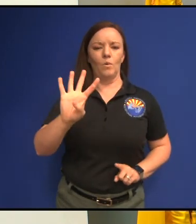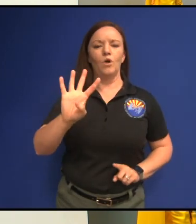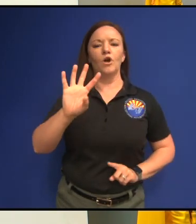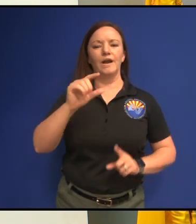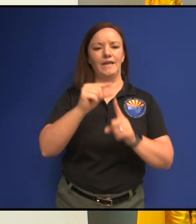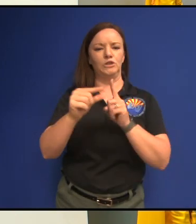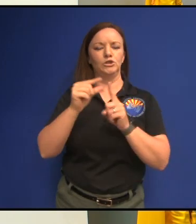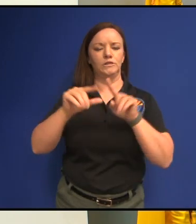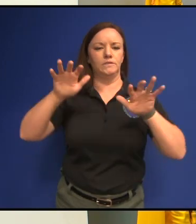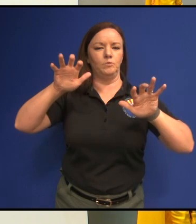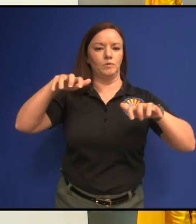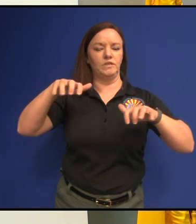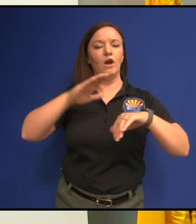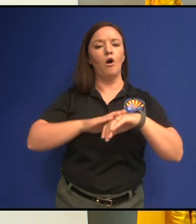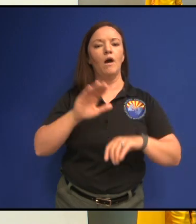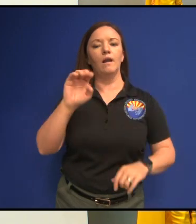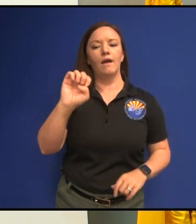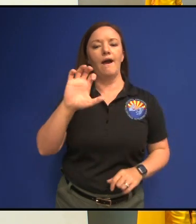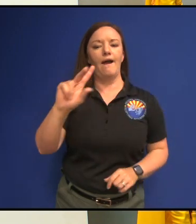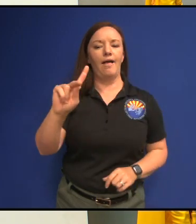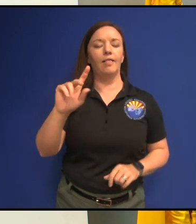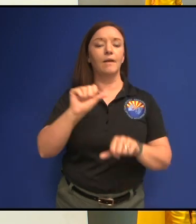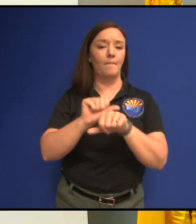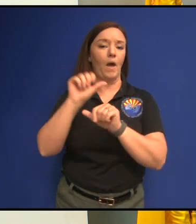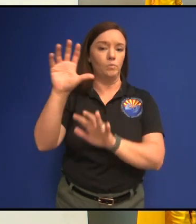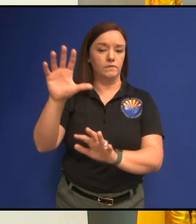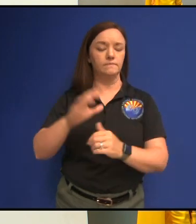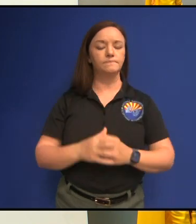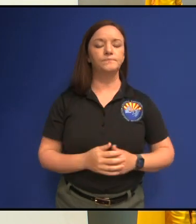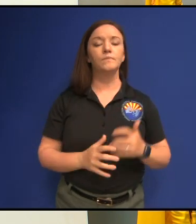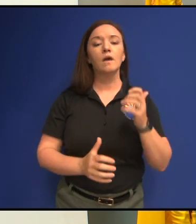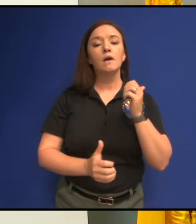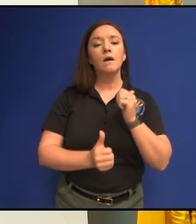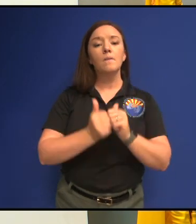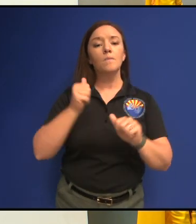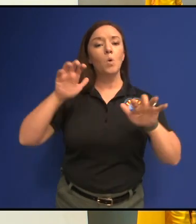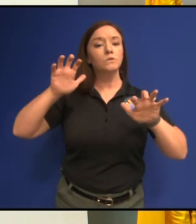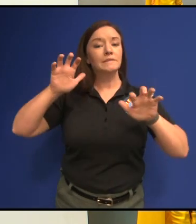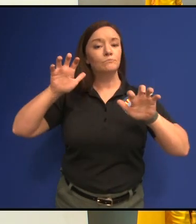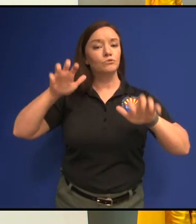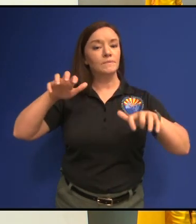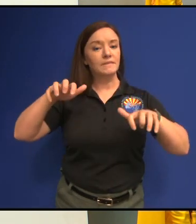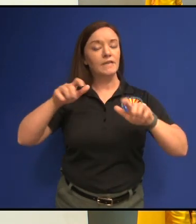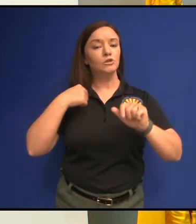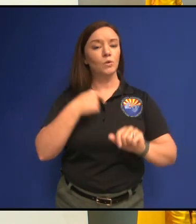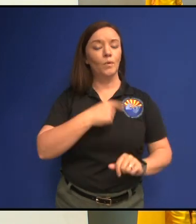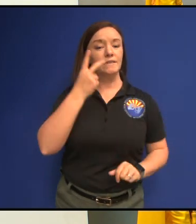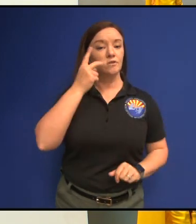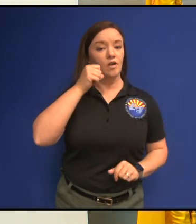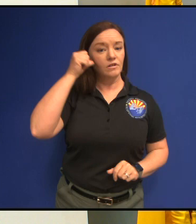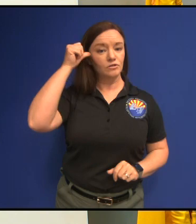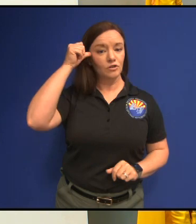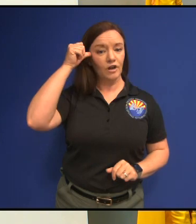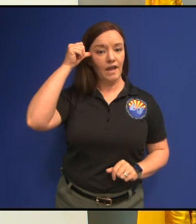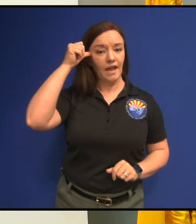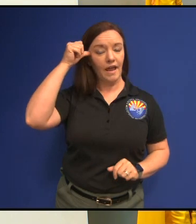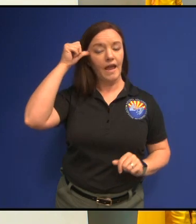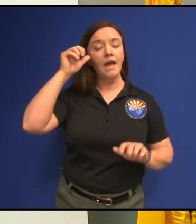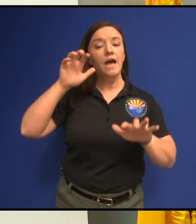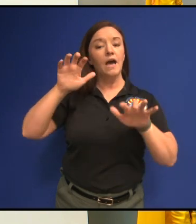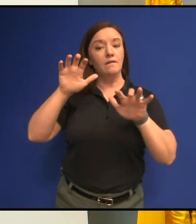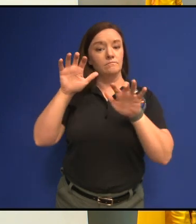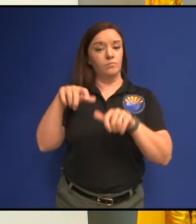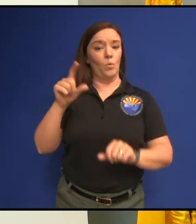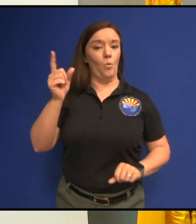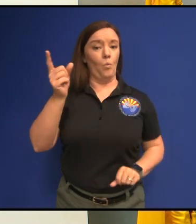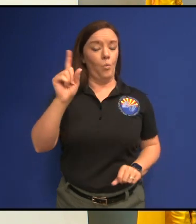measured up on Elk Mountain. You'll see most of the precipitation that we saw yesterday fell just west